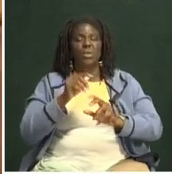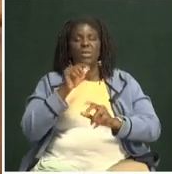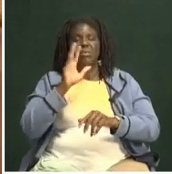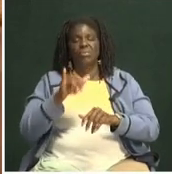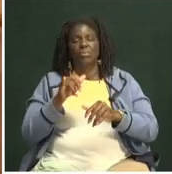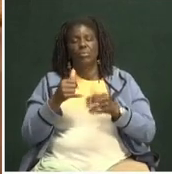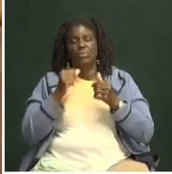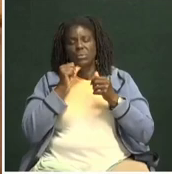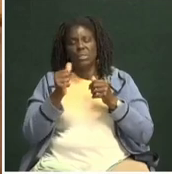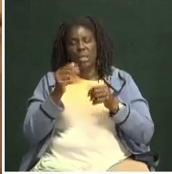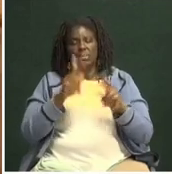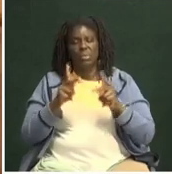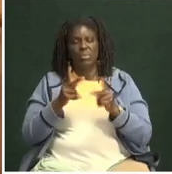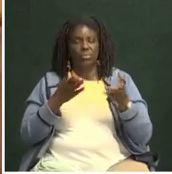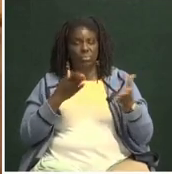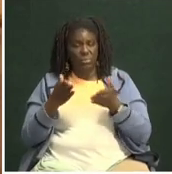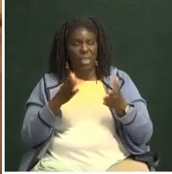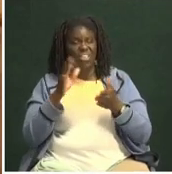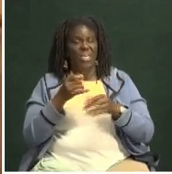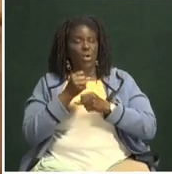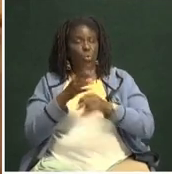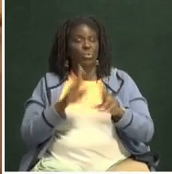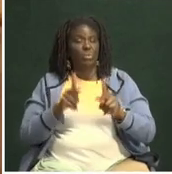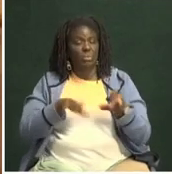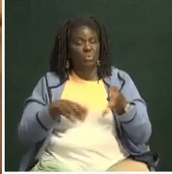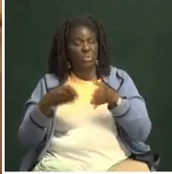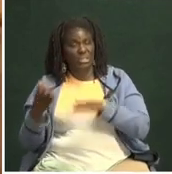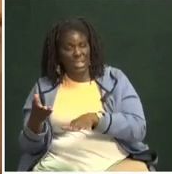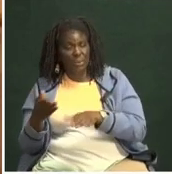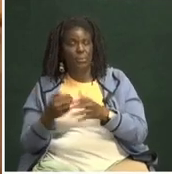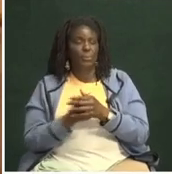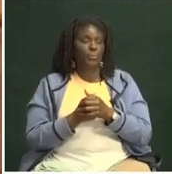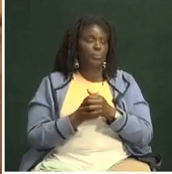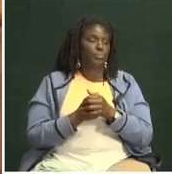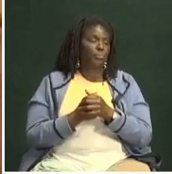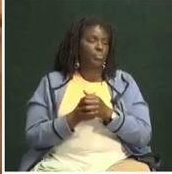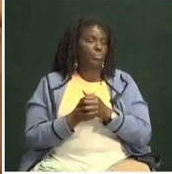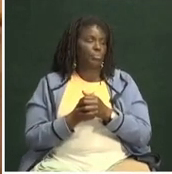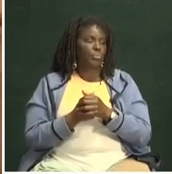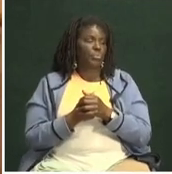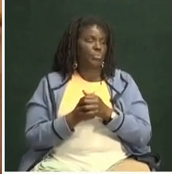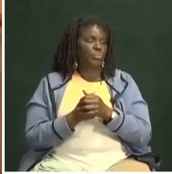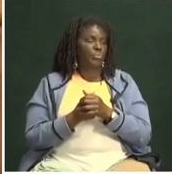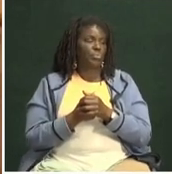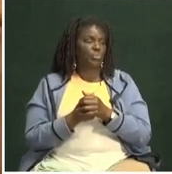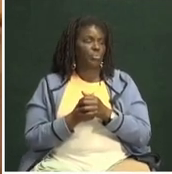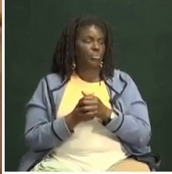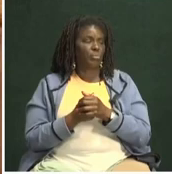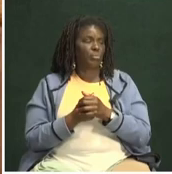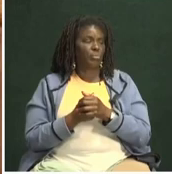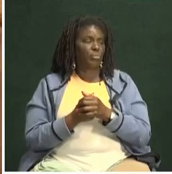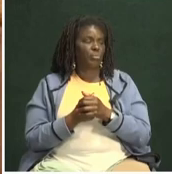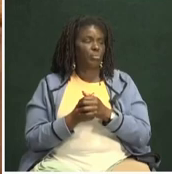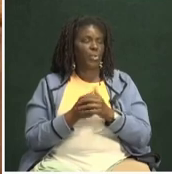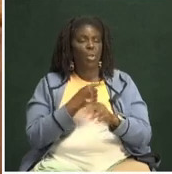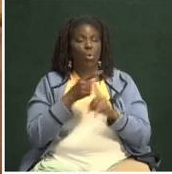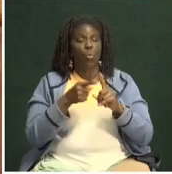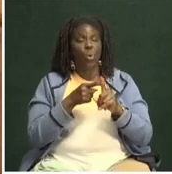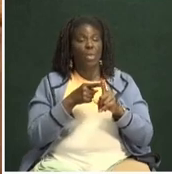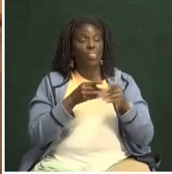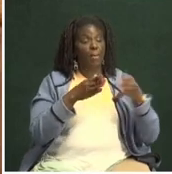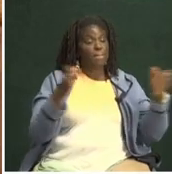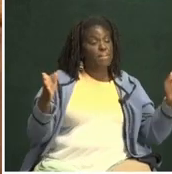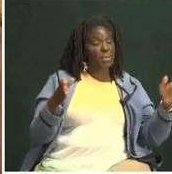can lead to serious life-threatening consequences, including death by poverty, diseases, and crime. When they fail